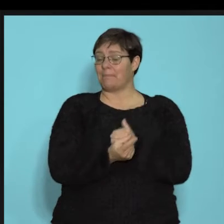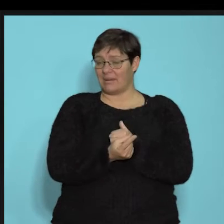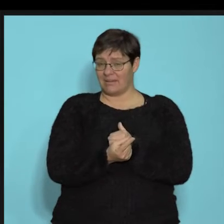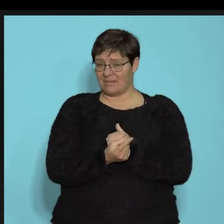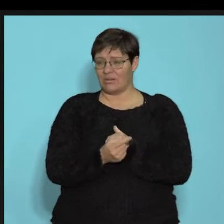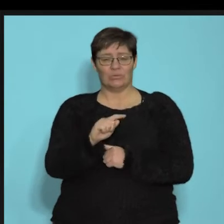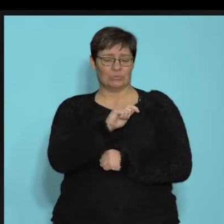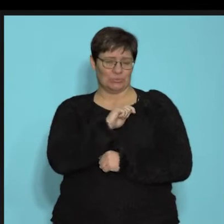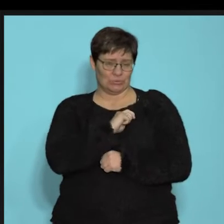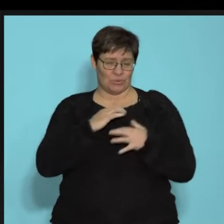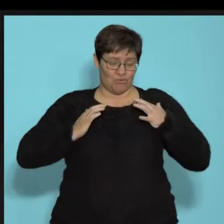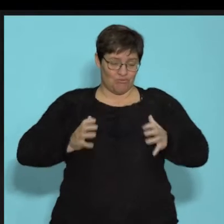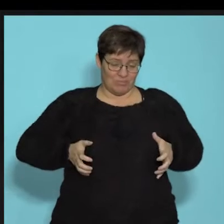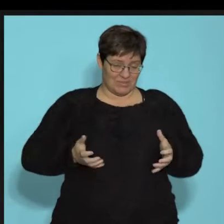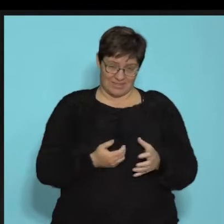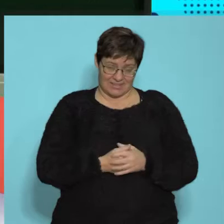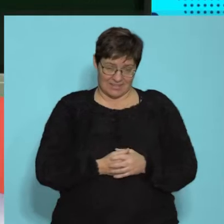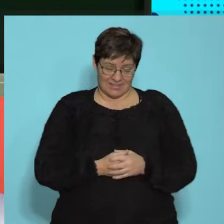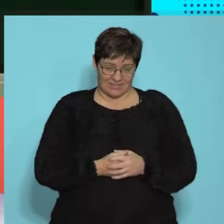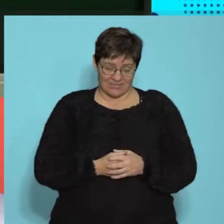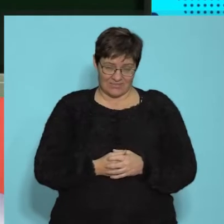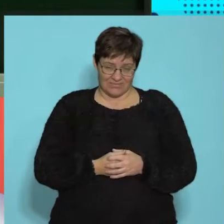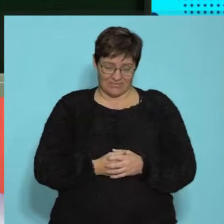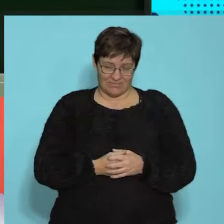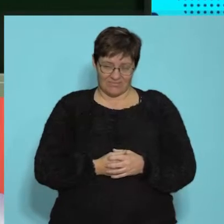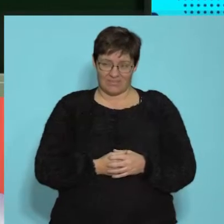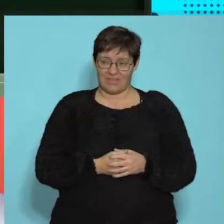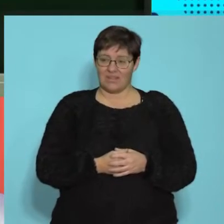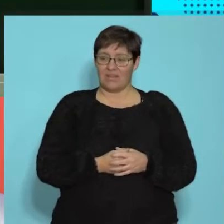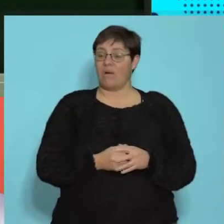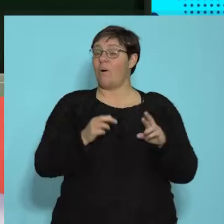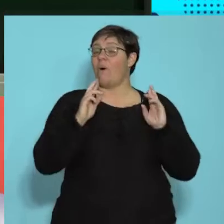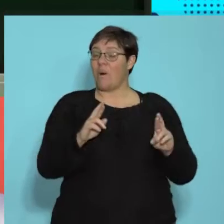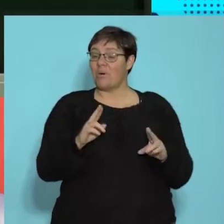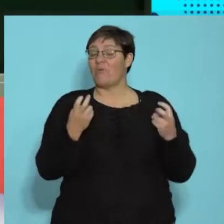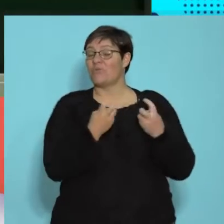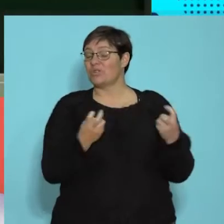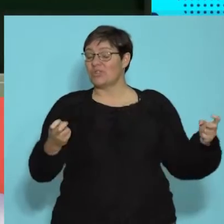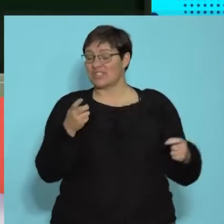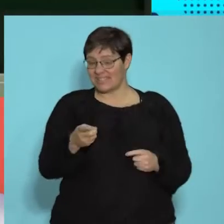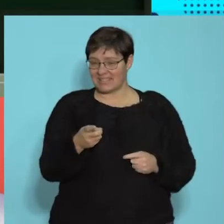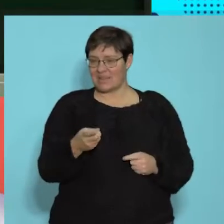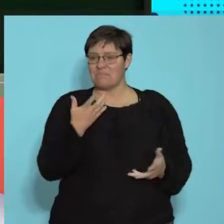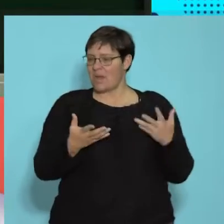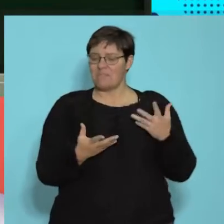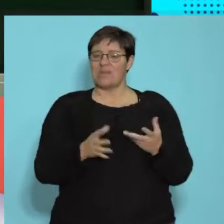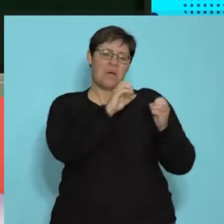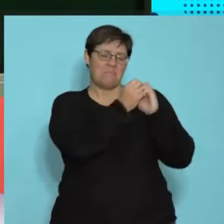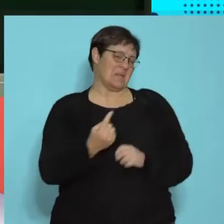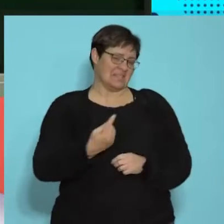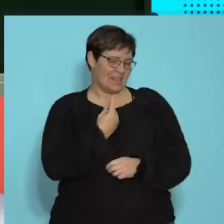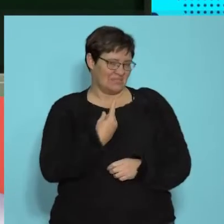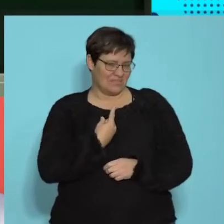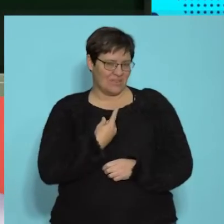happened, right, to my rib cage. Okay, guys, I hope that if you have all these resources, maybe you can make one at